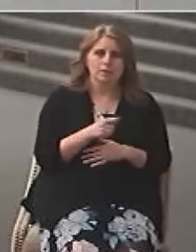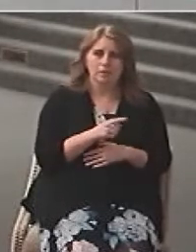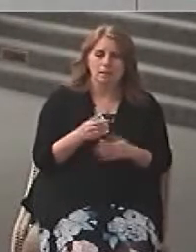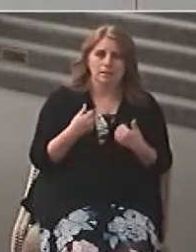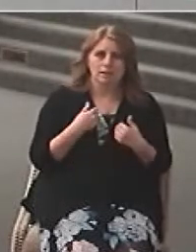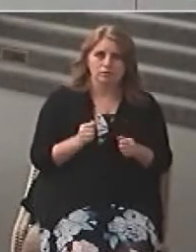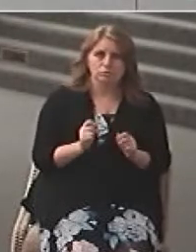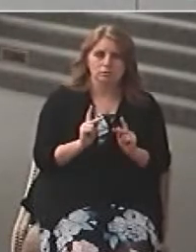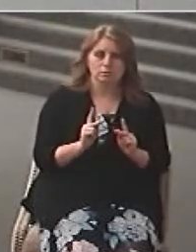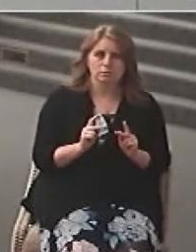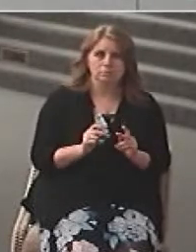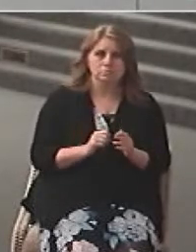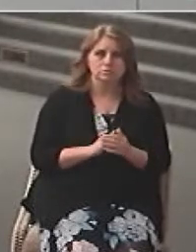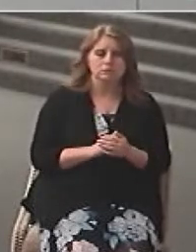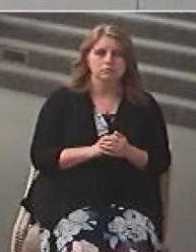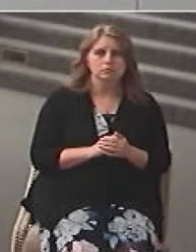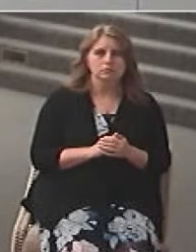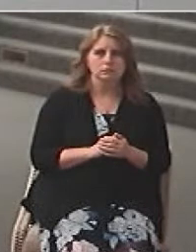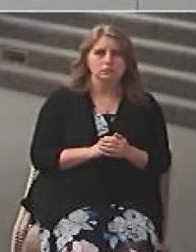chance?